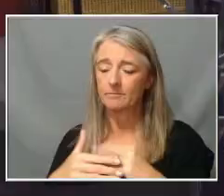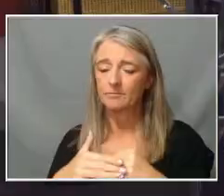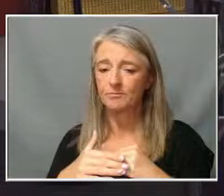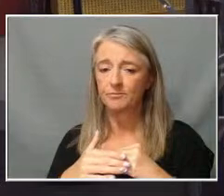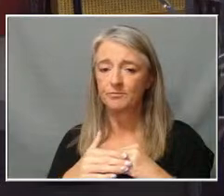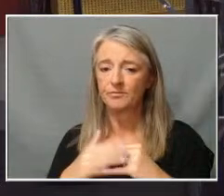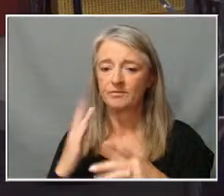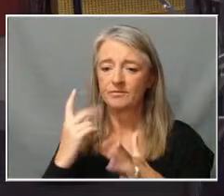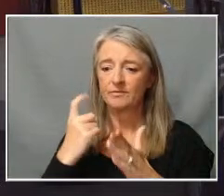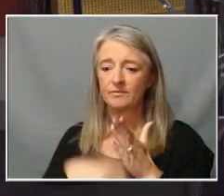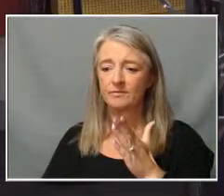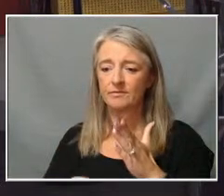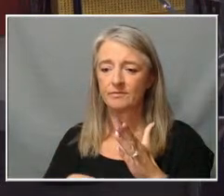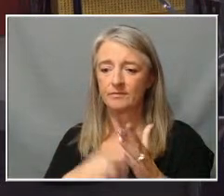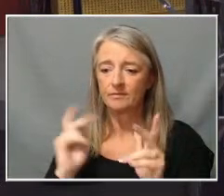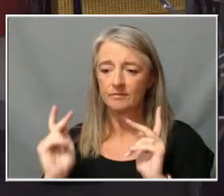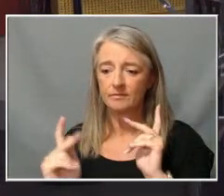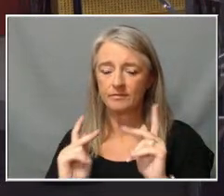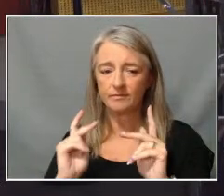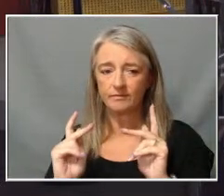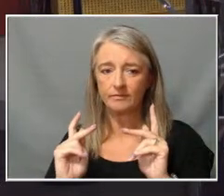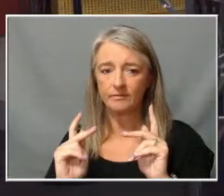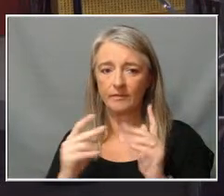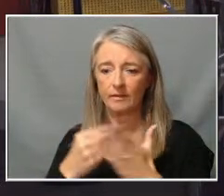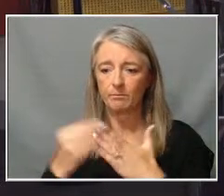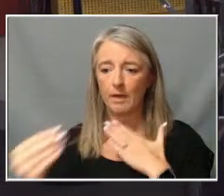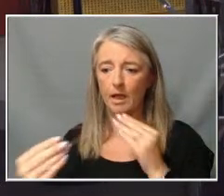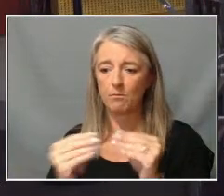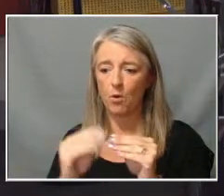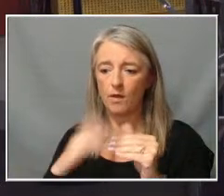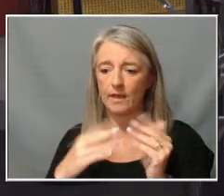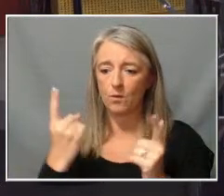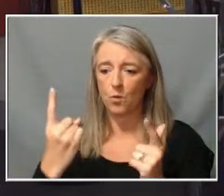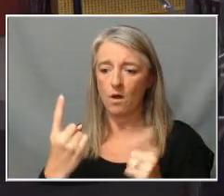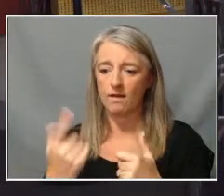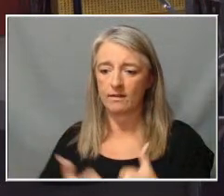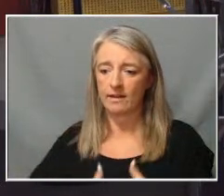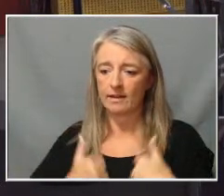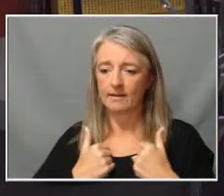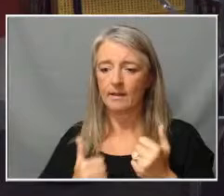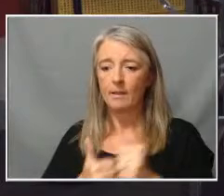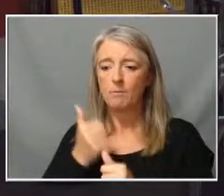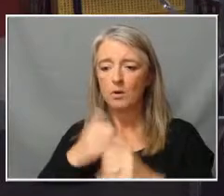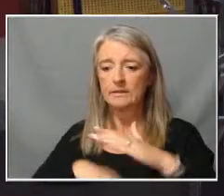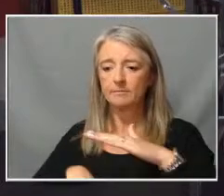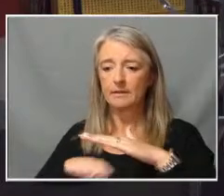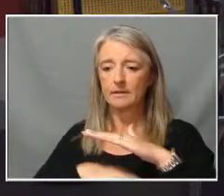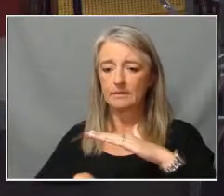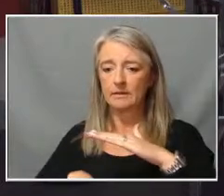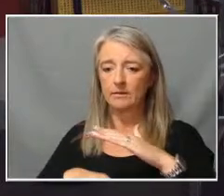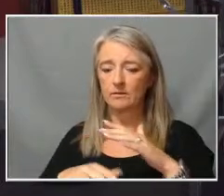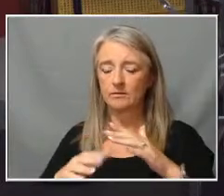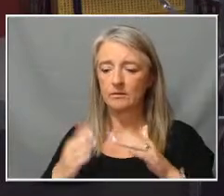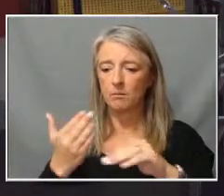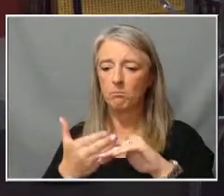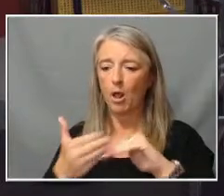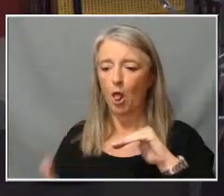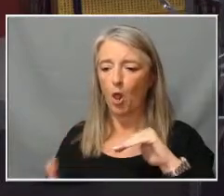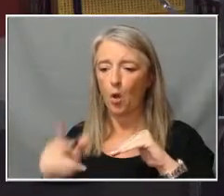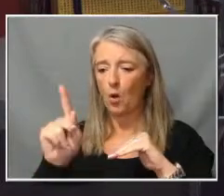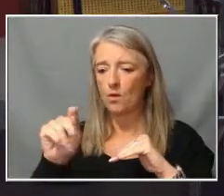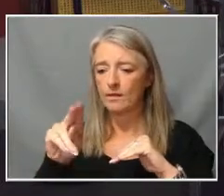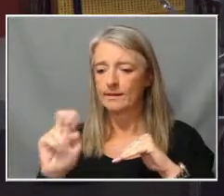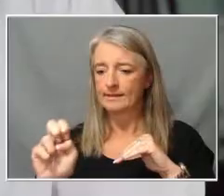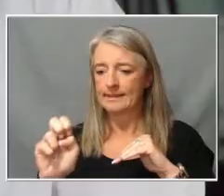do they cost? And people have to buy more than one through a lifetime. Yeah, sure. So the most basic, like below the knee, which is the